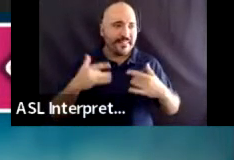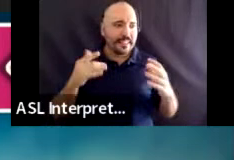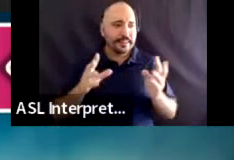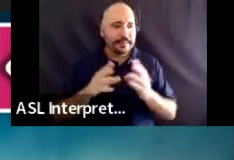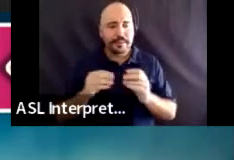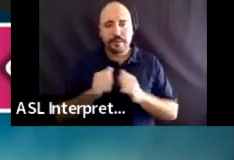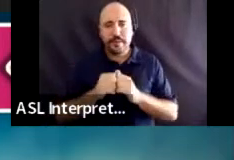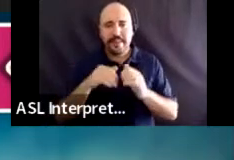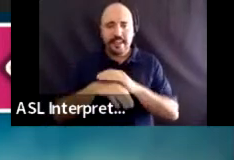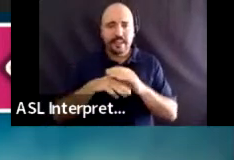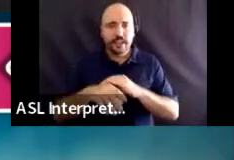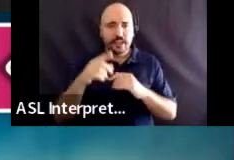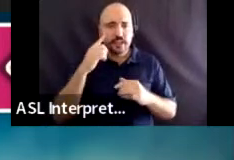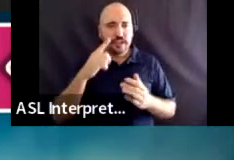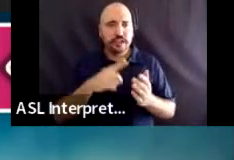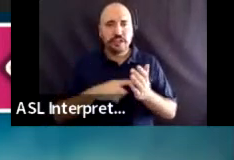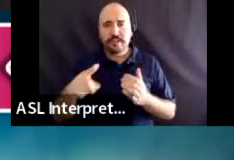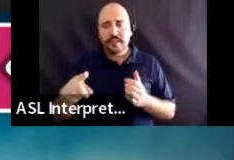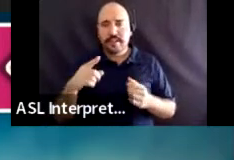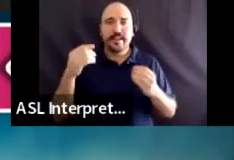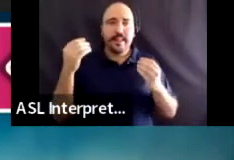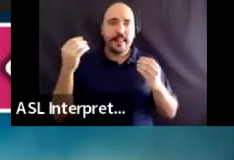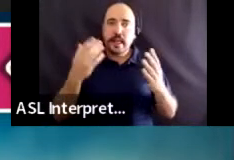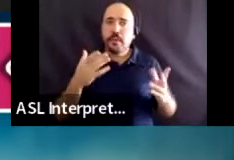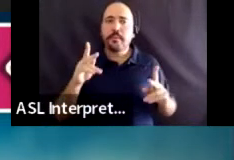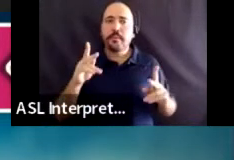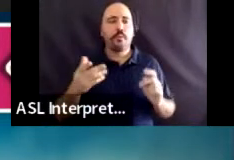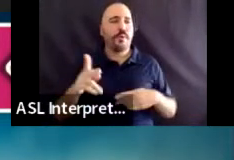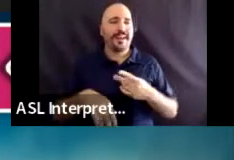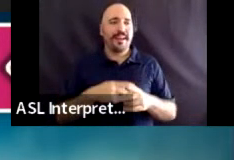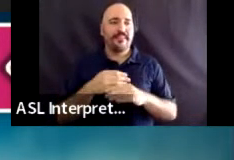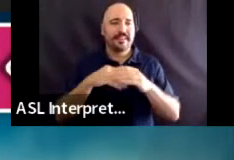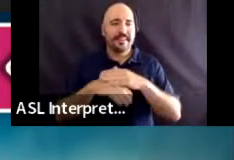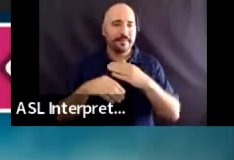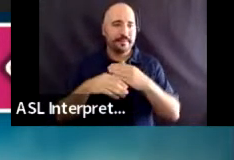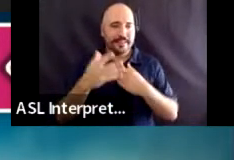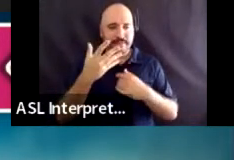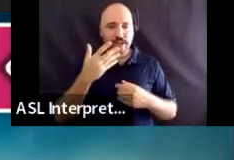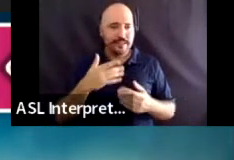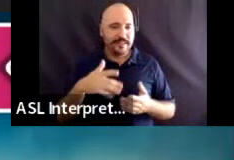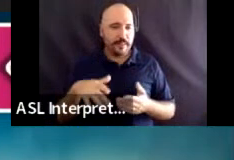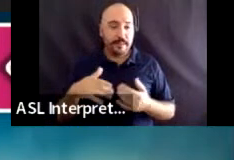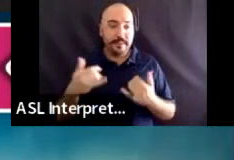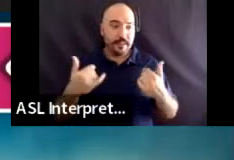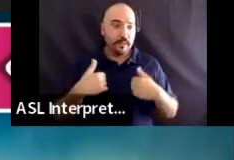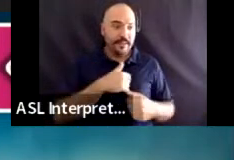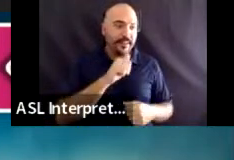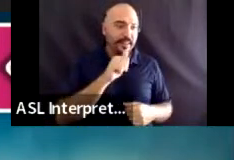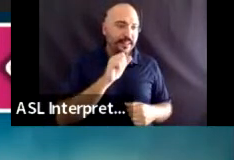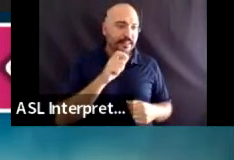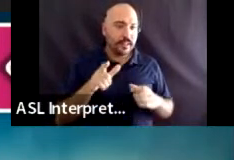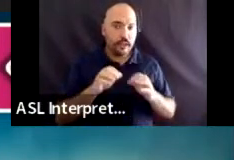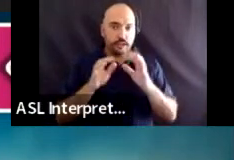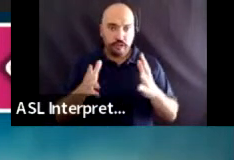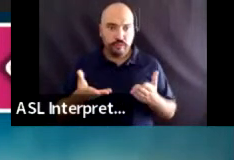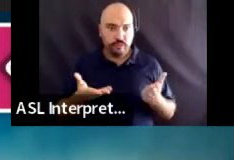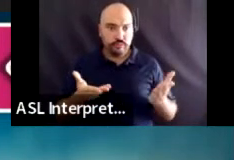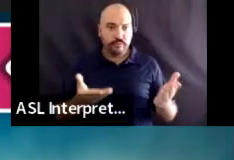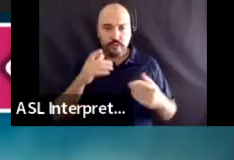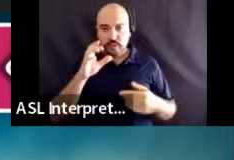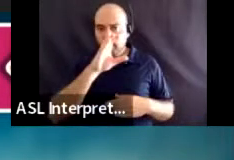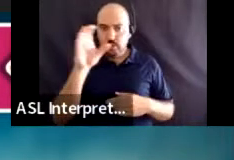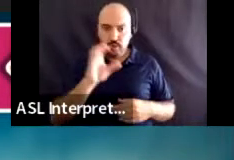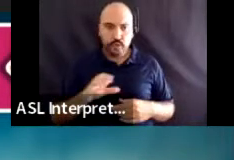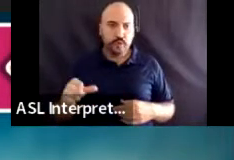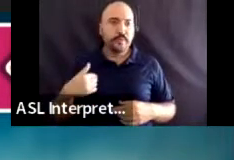folks know what accessibility features are available. Today we have American Sign Language interpreting. Since this is a Zoom webinar,